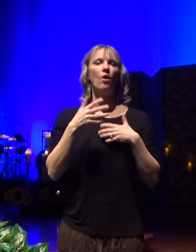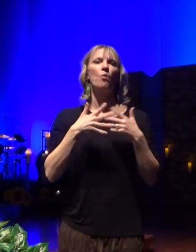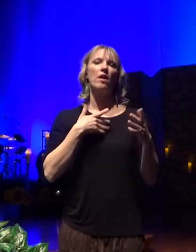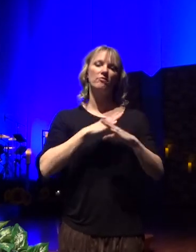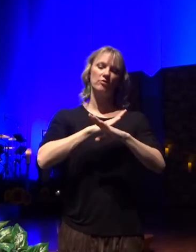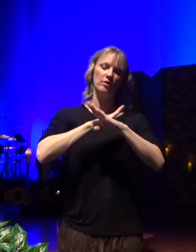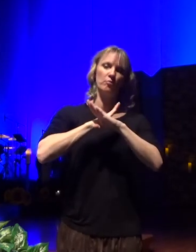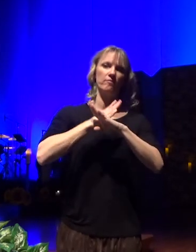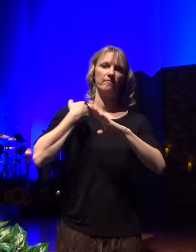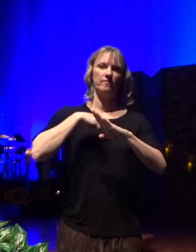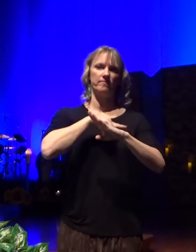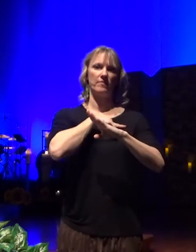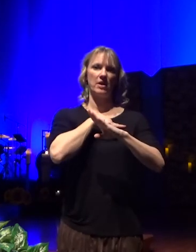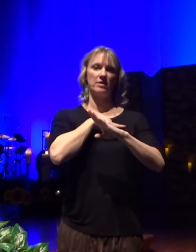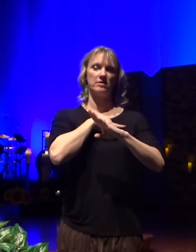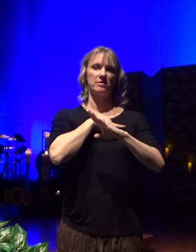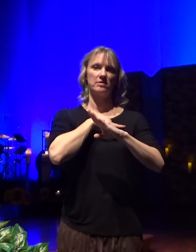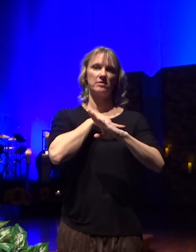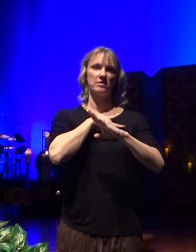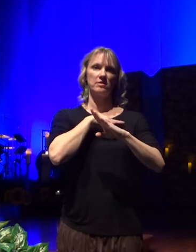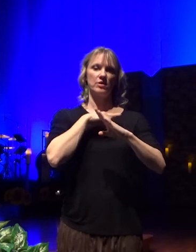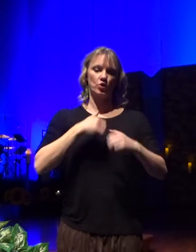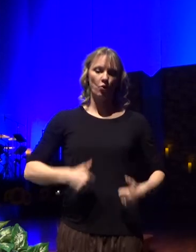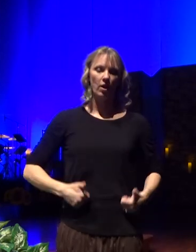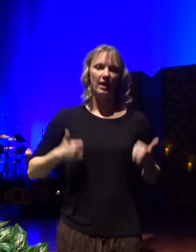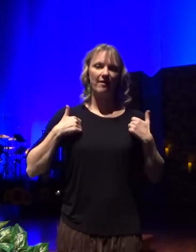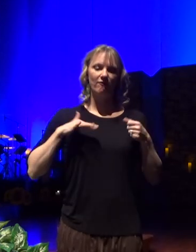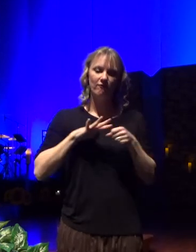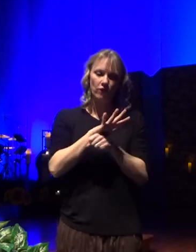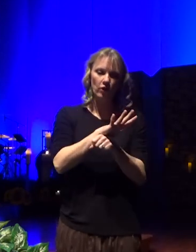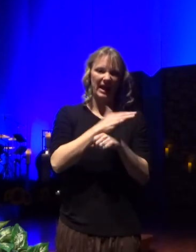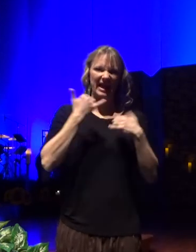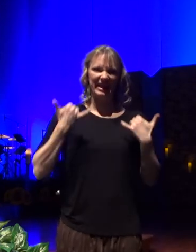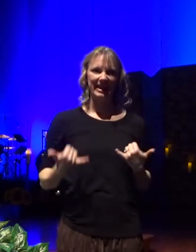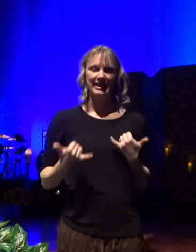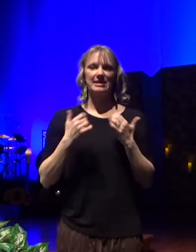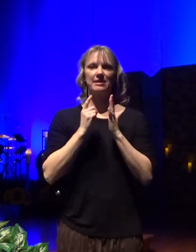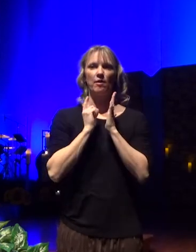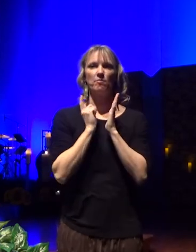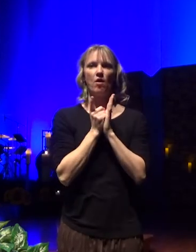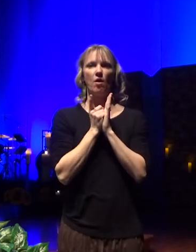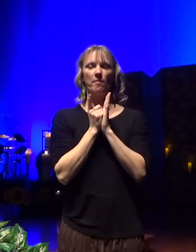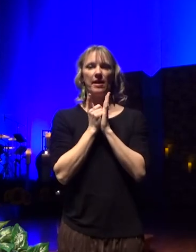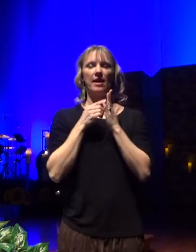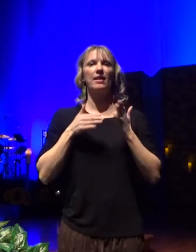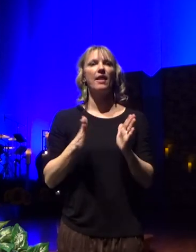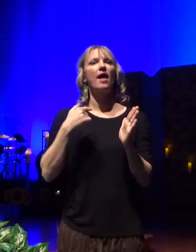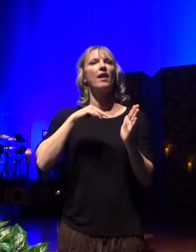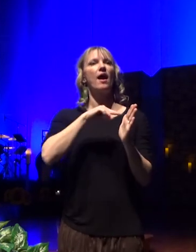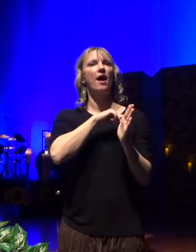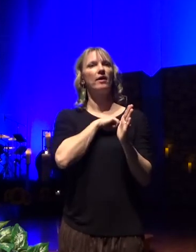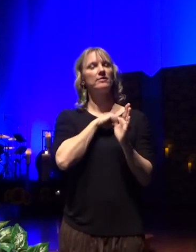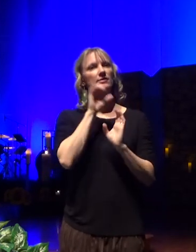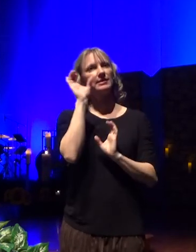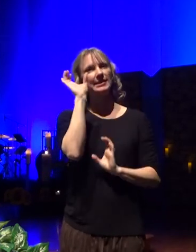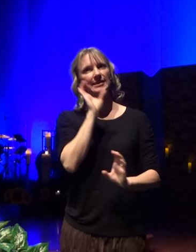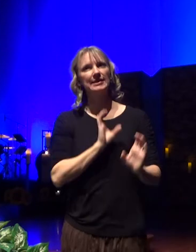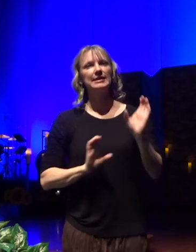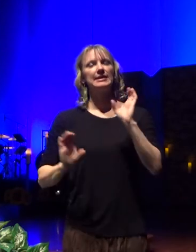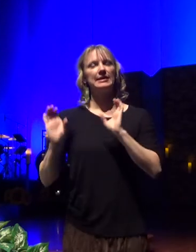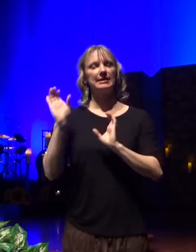Whatever may be holding us back, if anything, from living fully in this present moment, may we seek